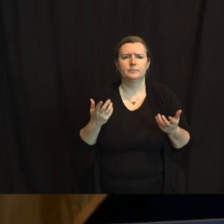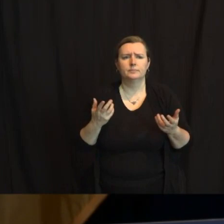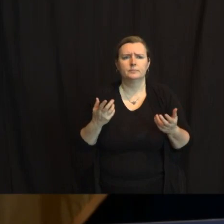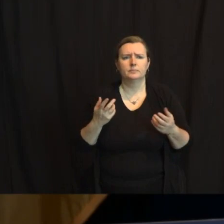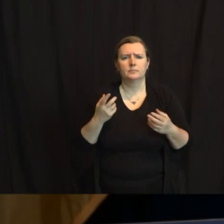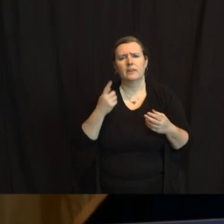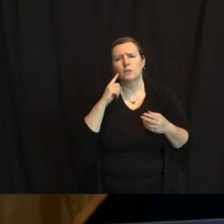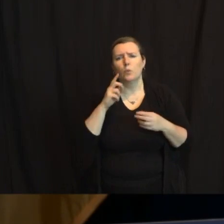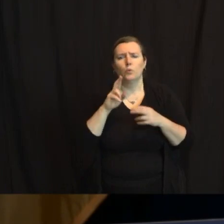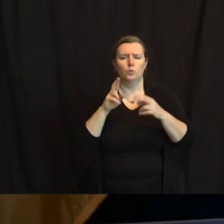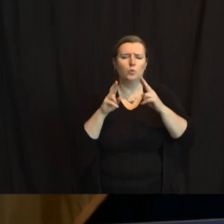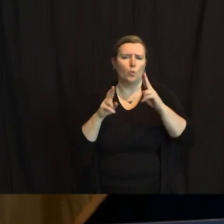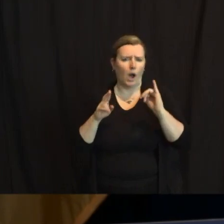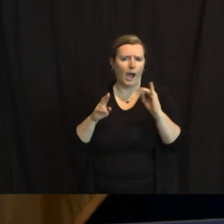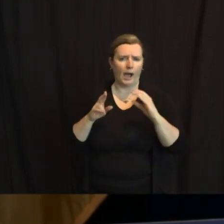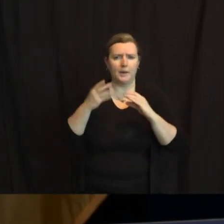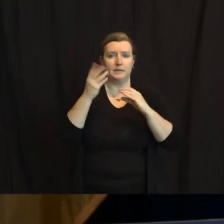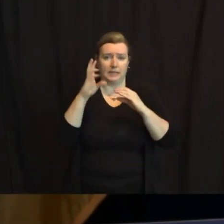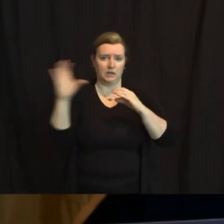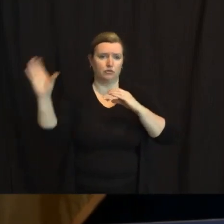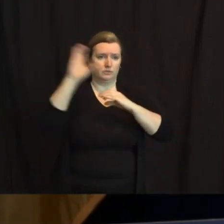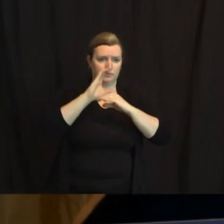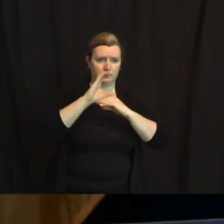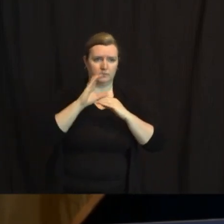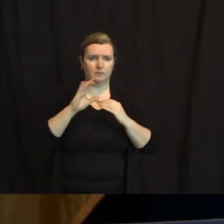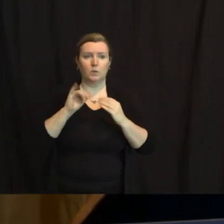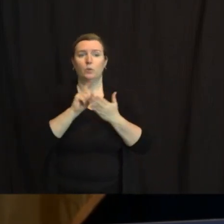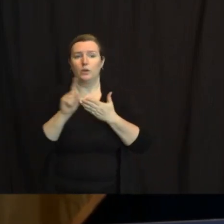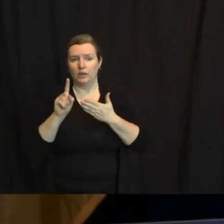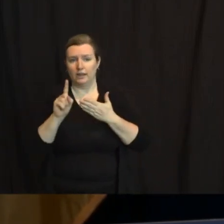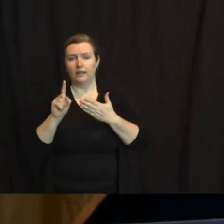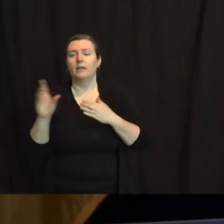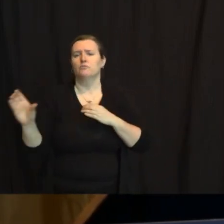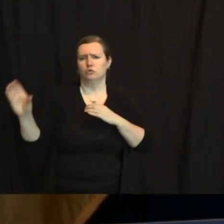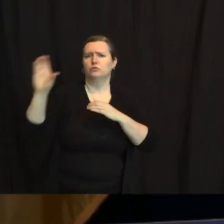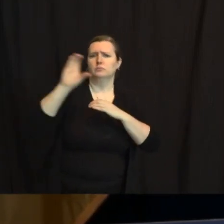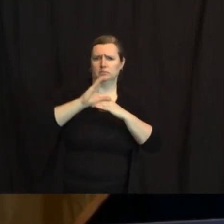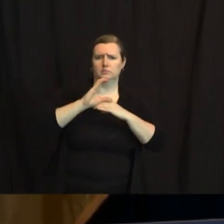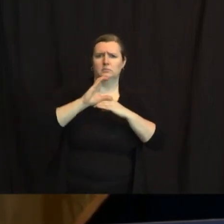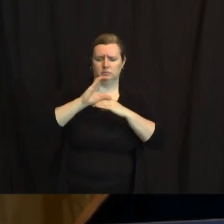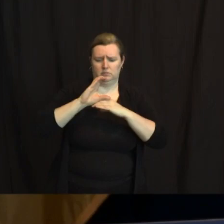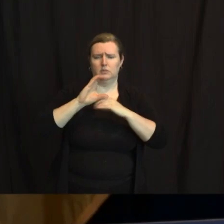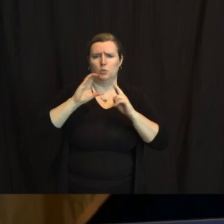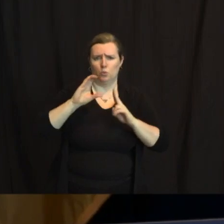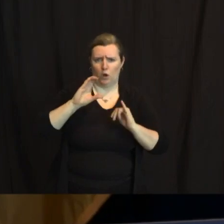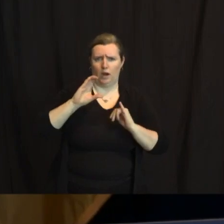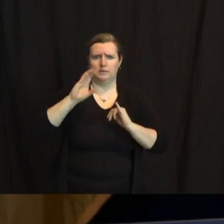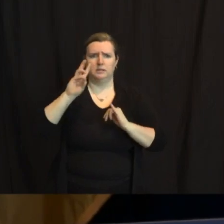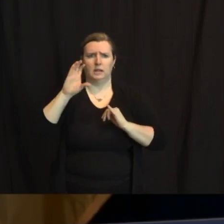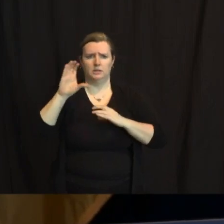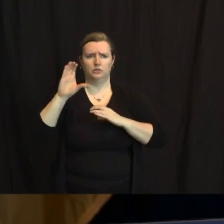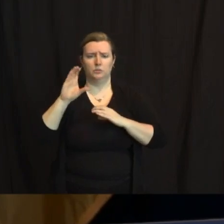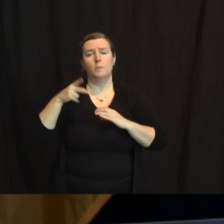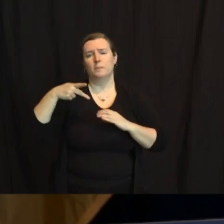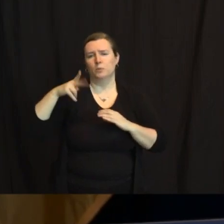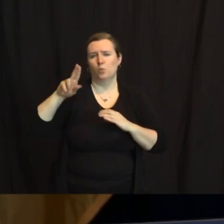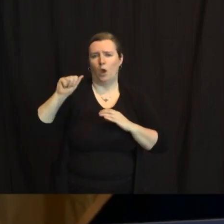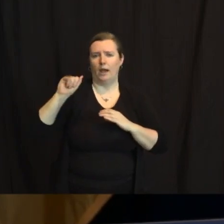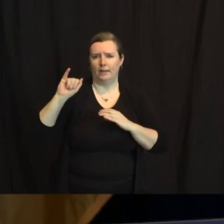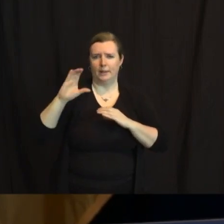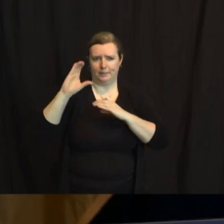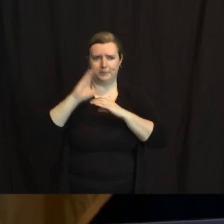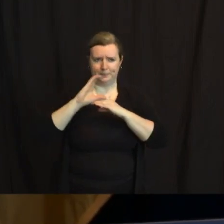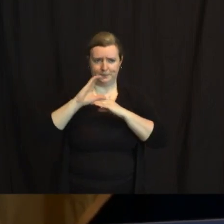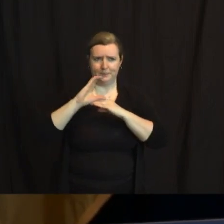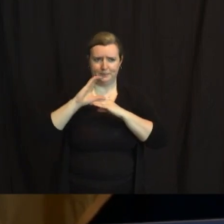payment. That being said, I know there were some issues on Friday when the big PUA numbers went in. Because there were so many